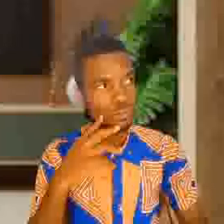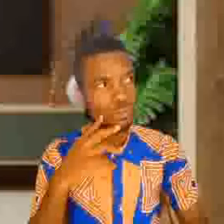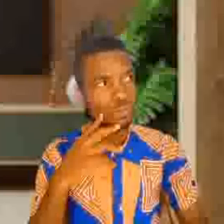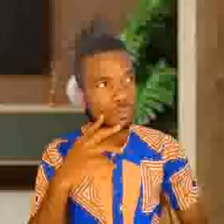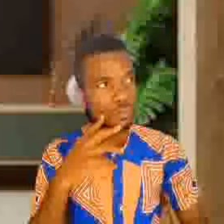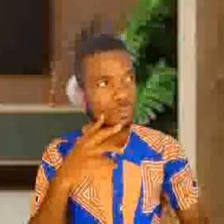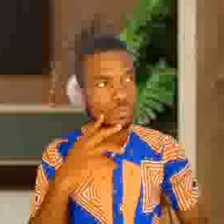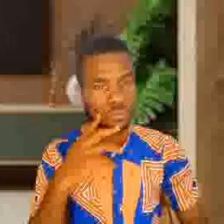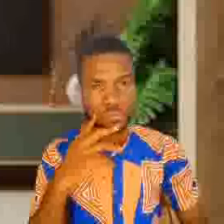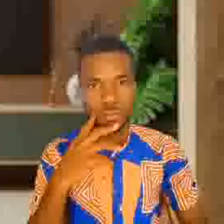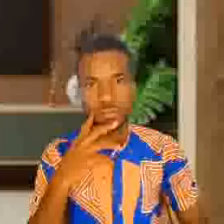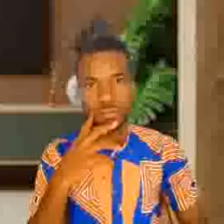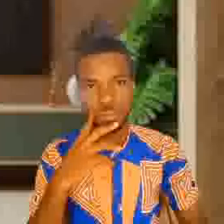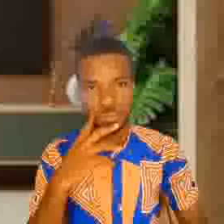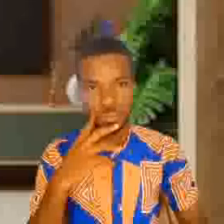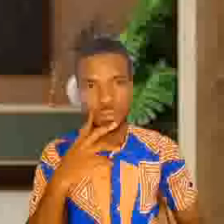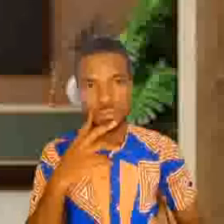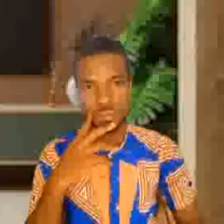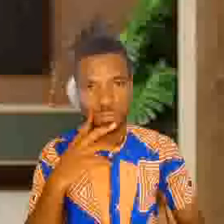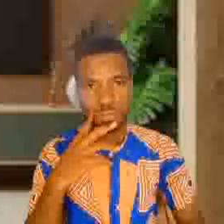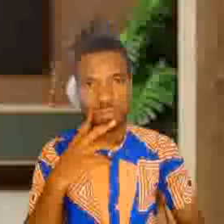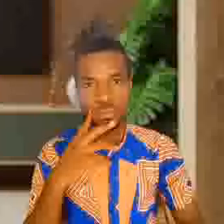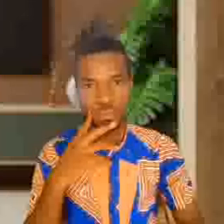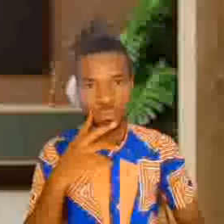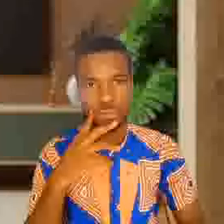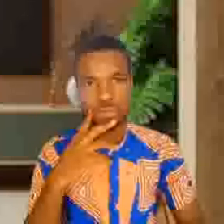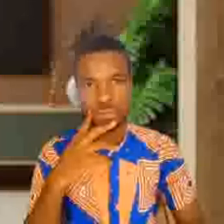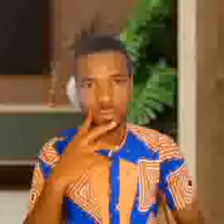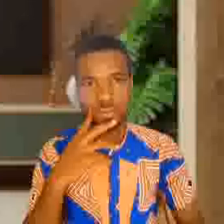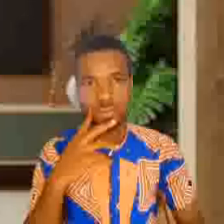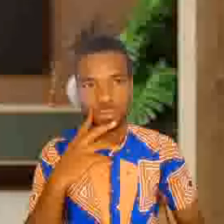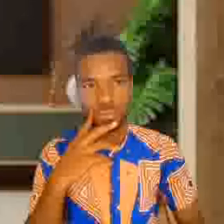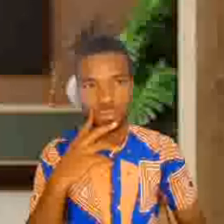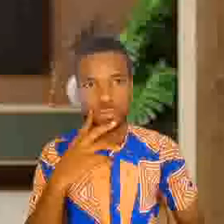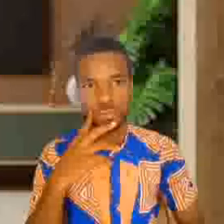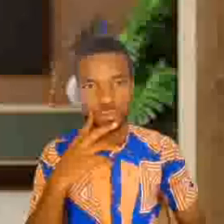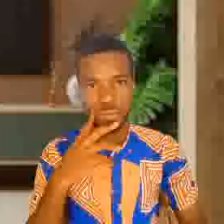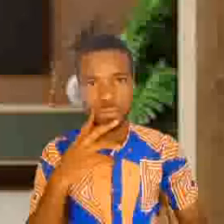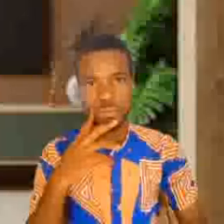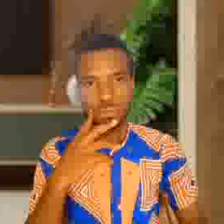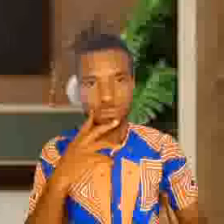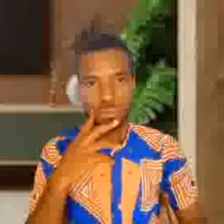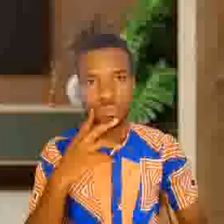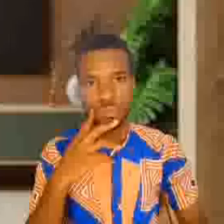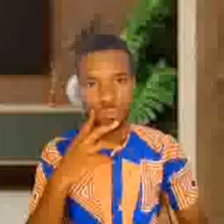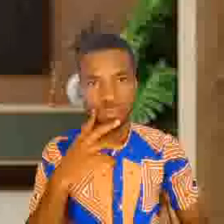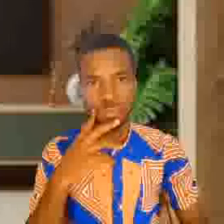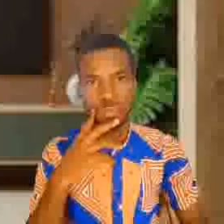They stole my meal ticket the first night upon my arrival at the